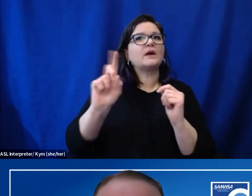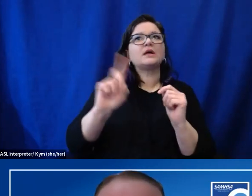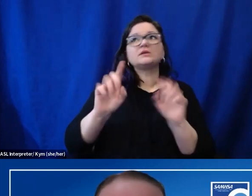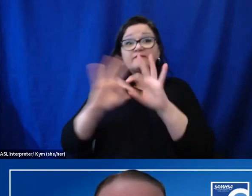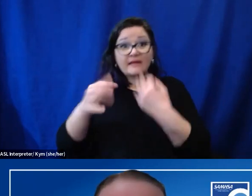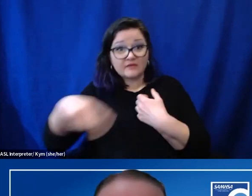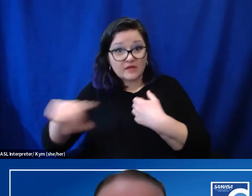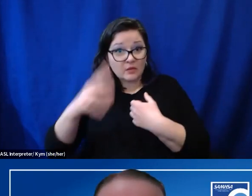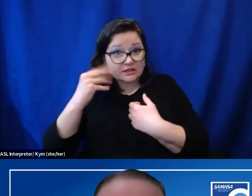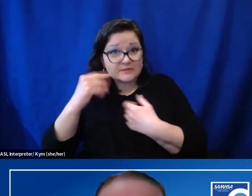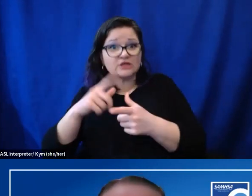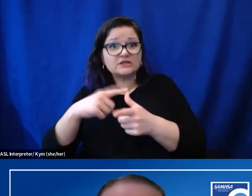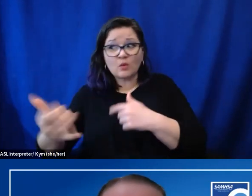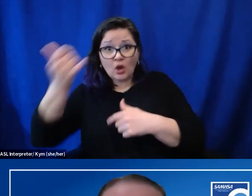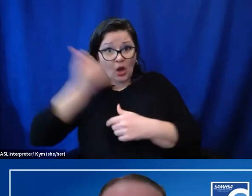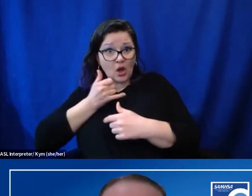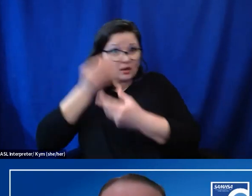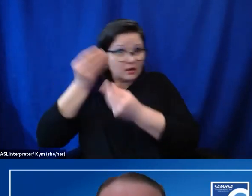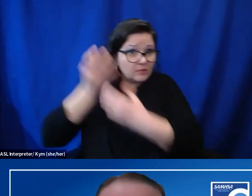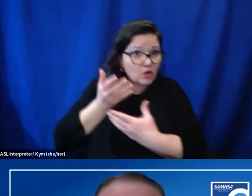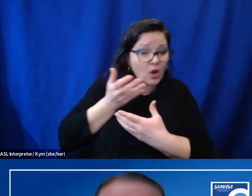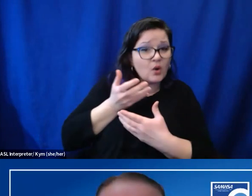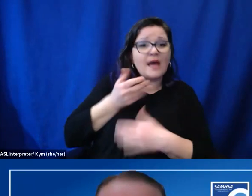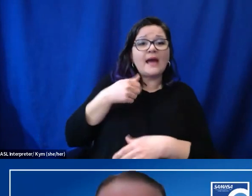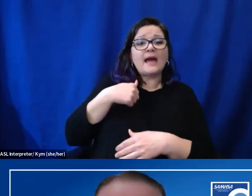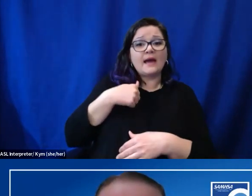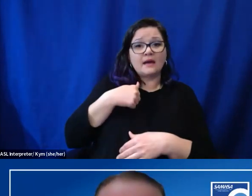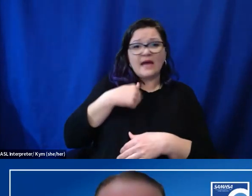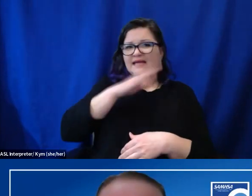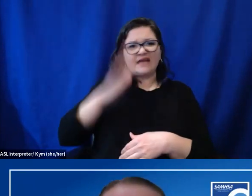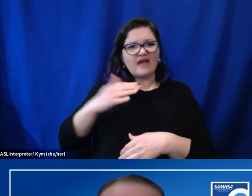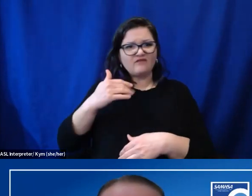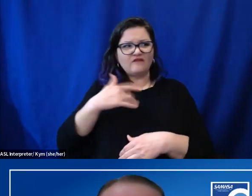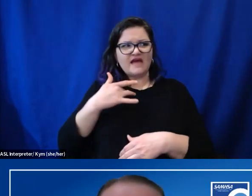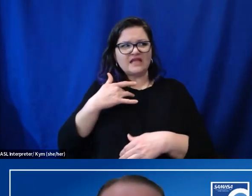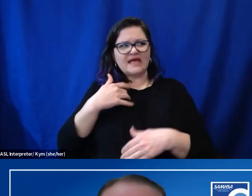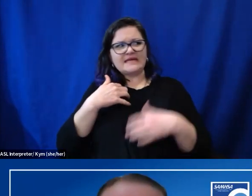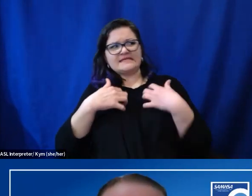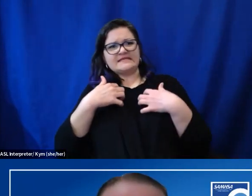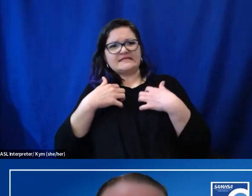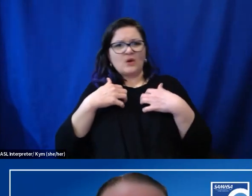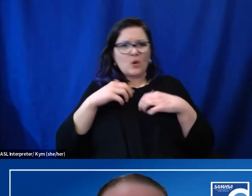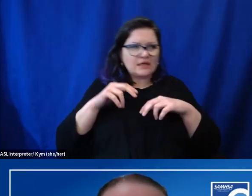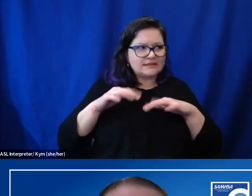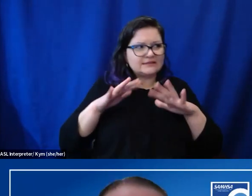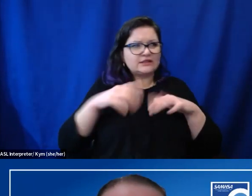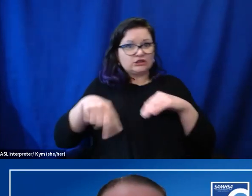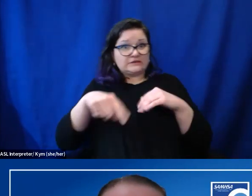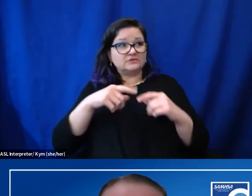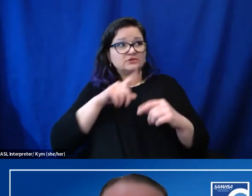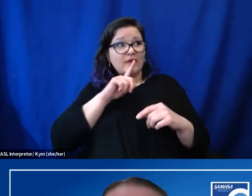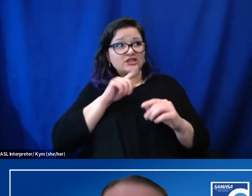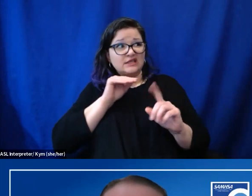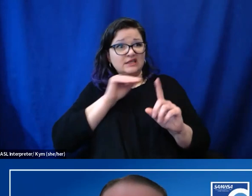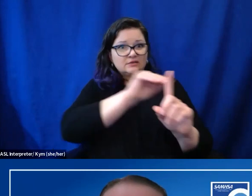they would call me and talk to me about that I ever had any hesitation about walking up the hall and